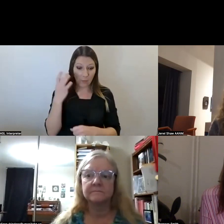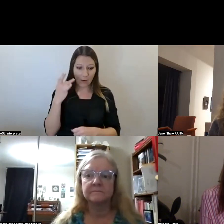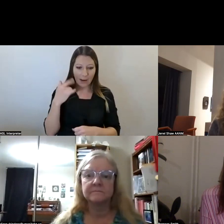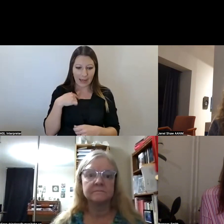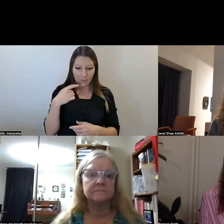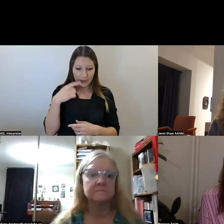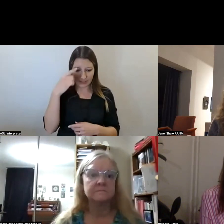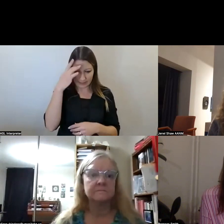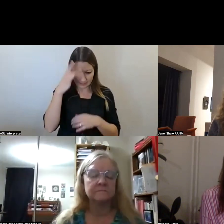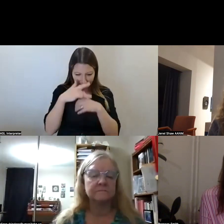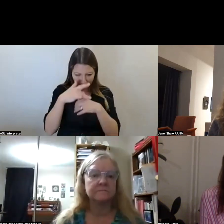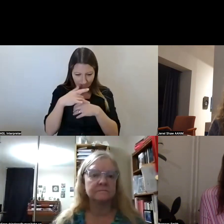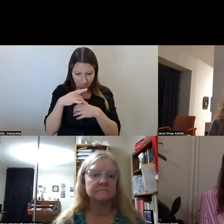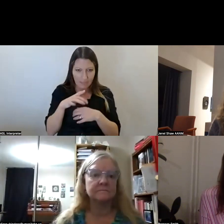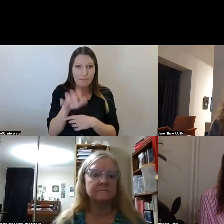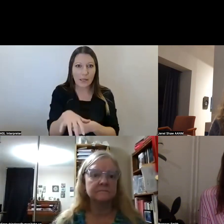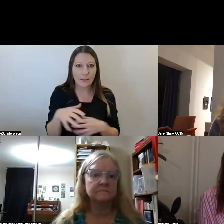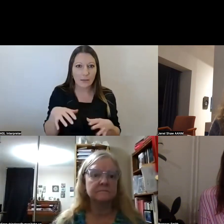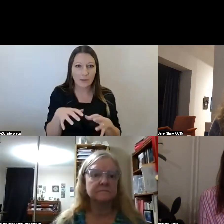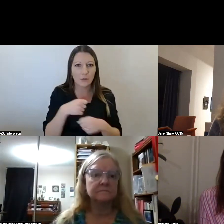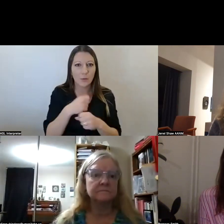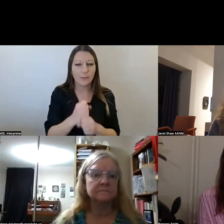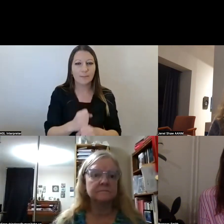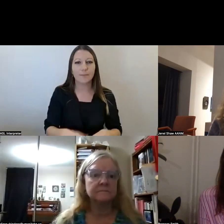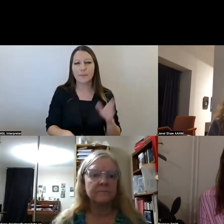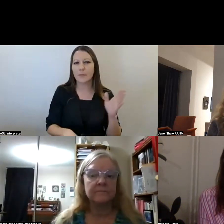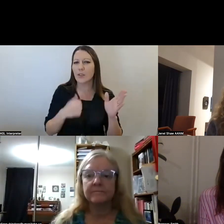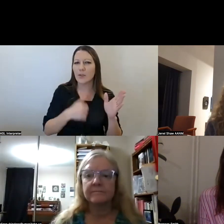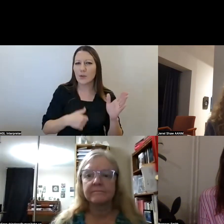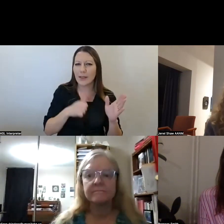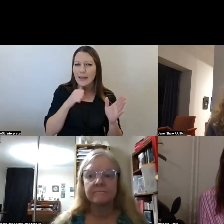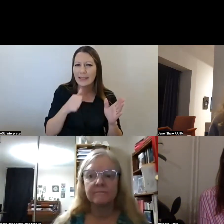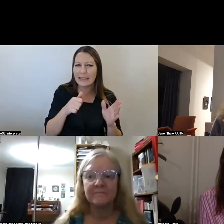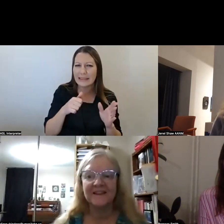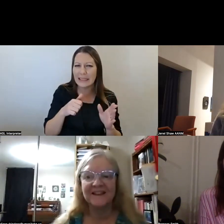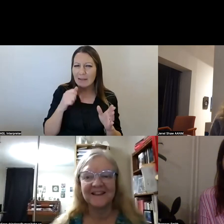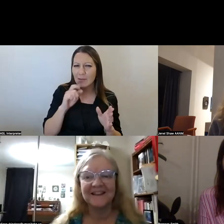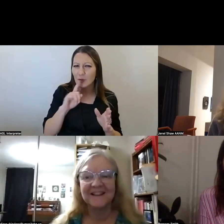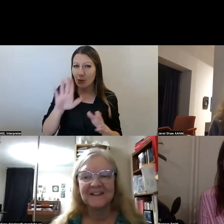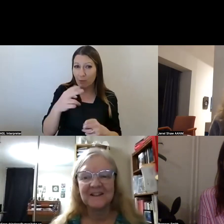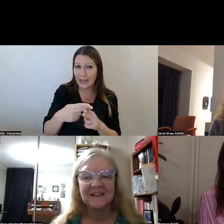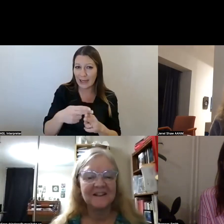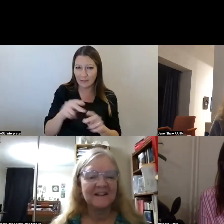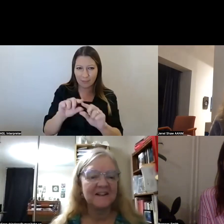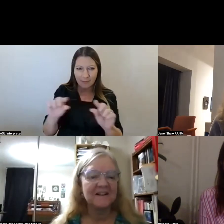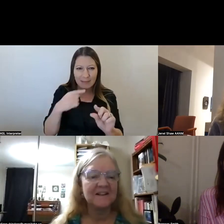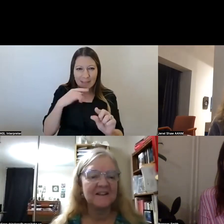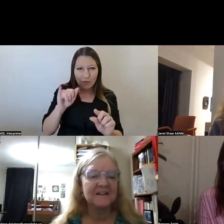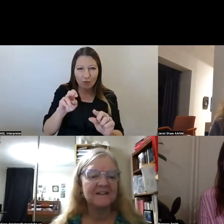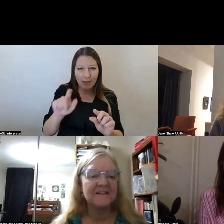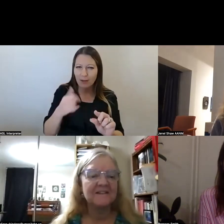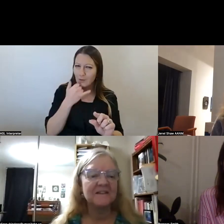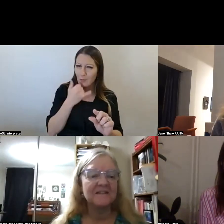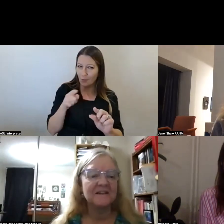think sorry, it's I didn't catch your name because it's not Janelle. No, sorry,